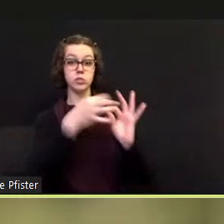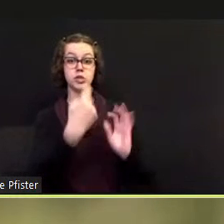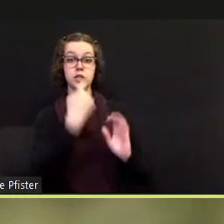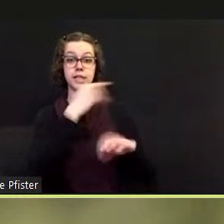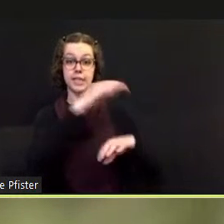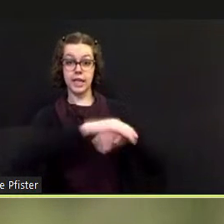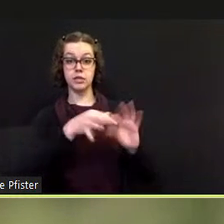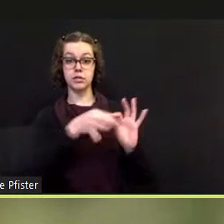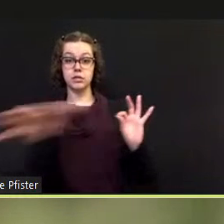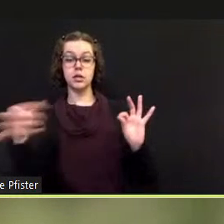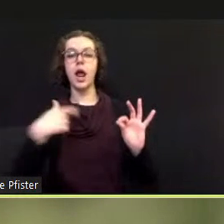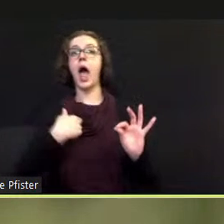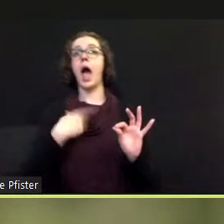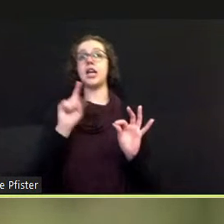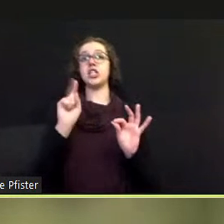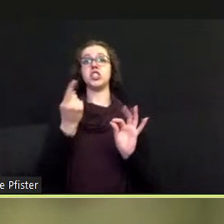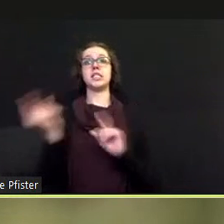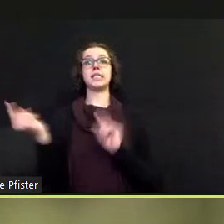because I did it.